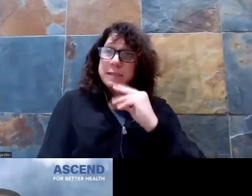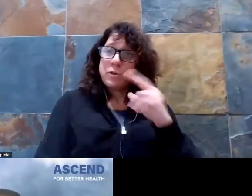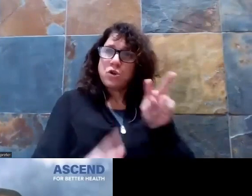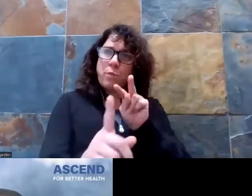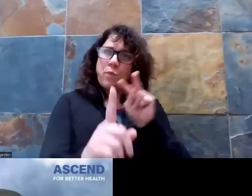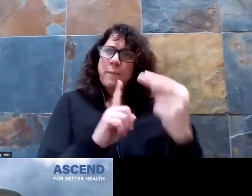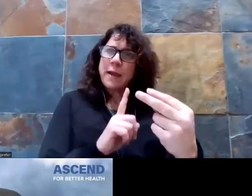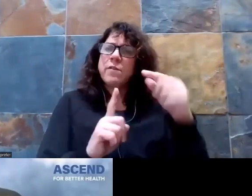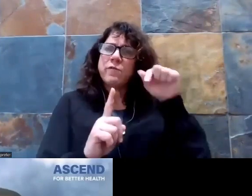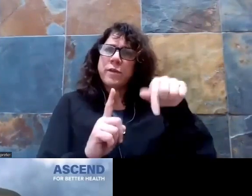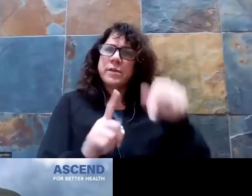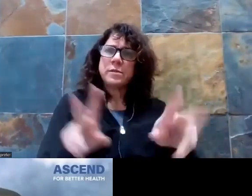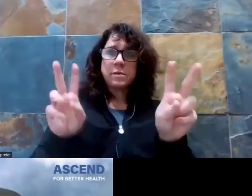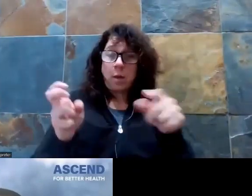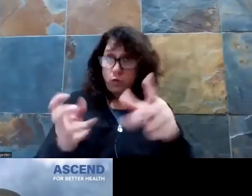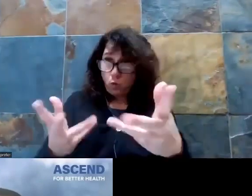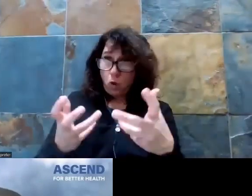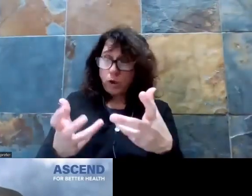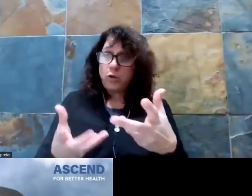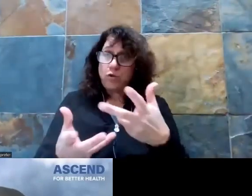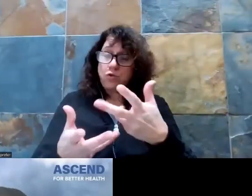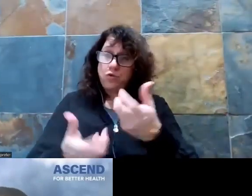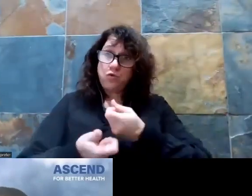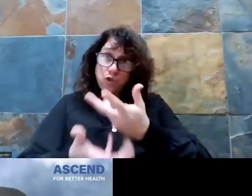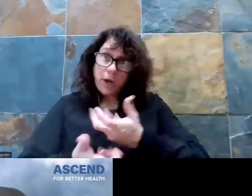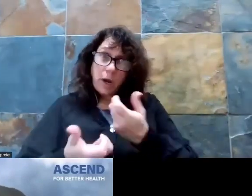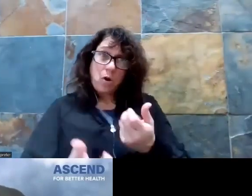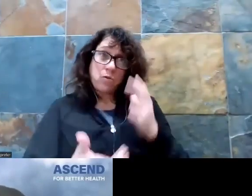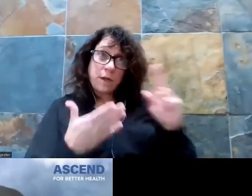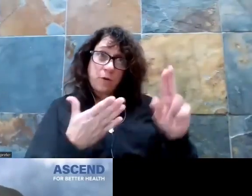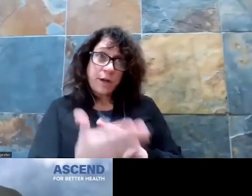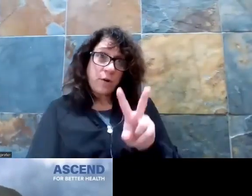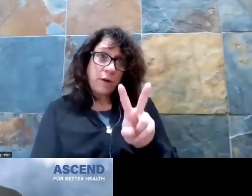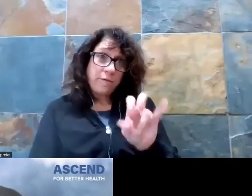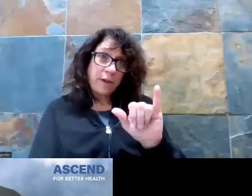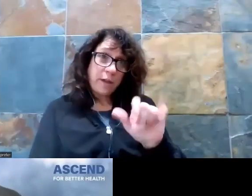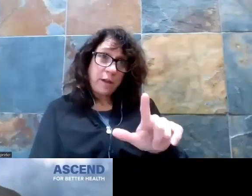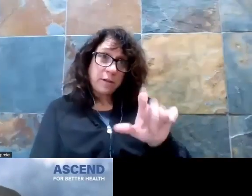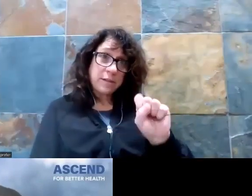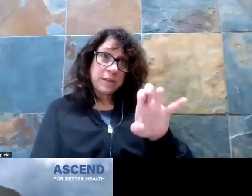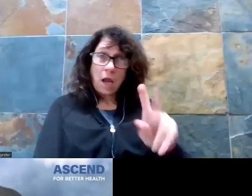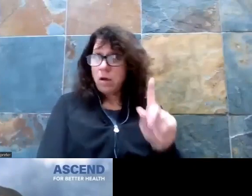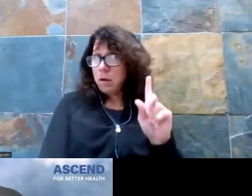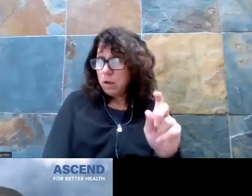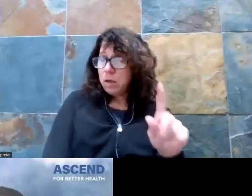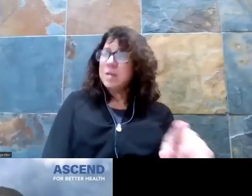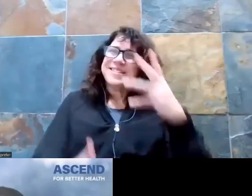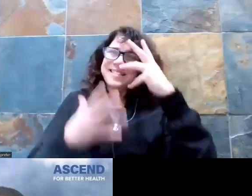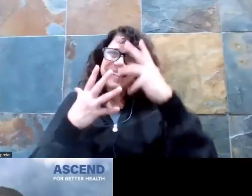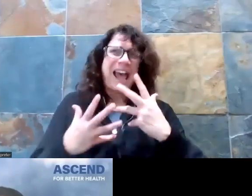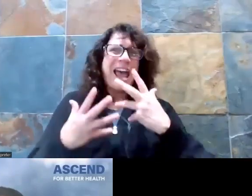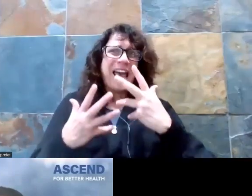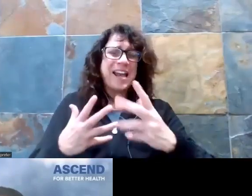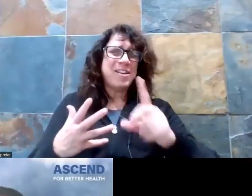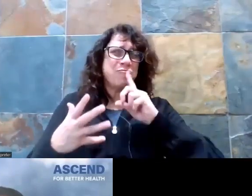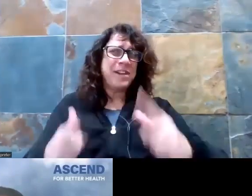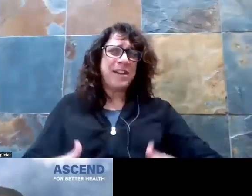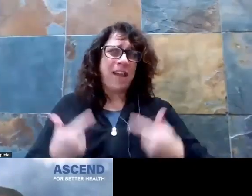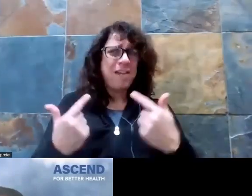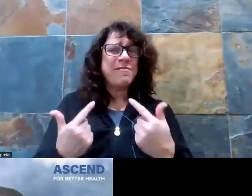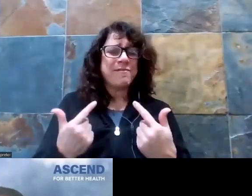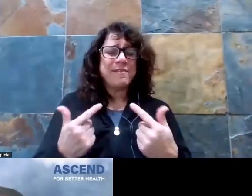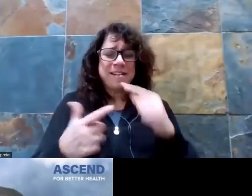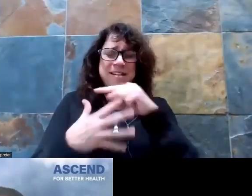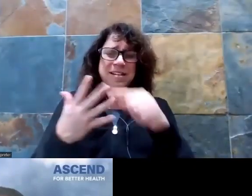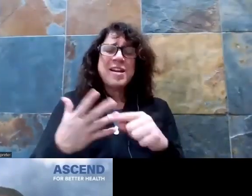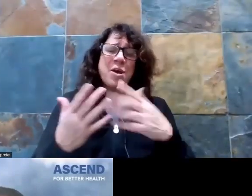perspective on this topic that you'd like to share, Secretary Vilsack? Well, the sad reality is that every single member of